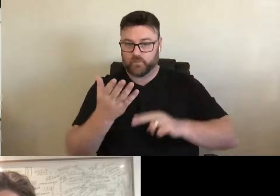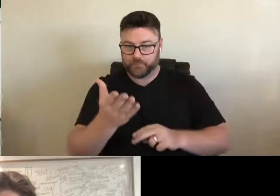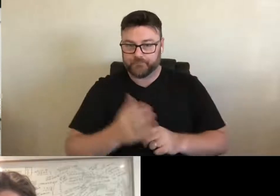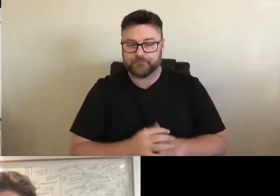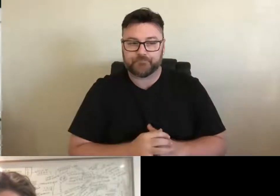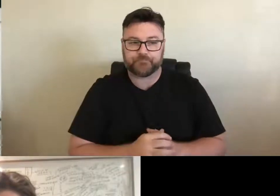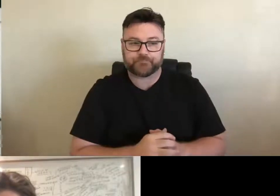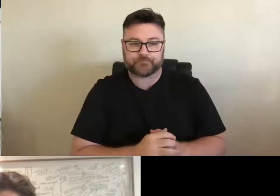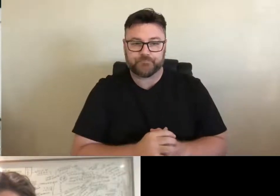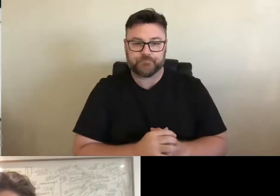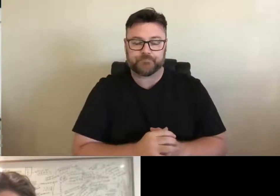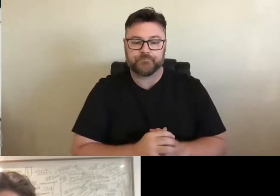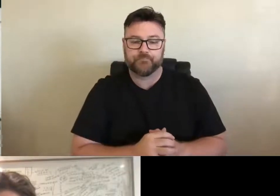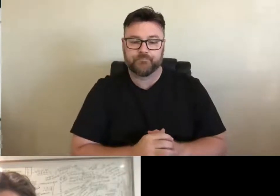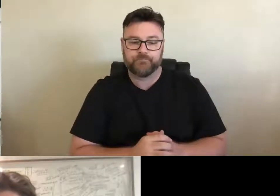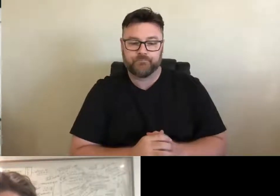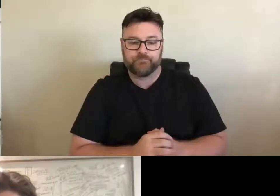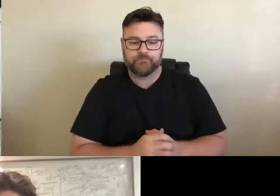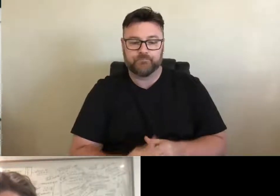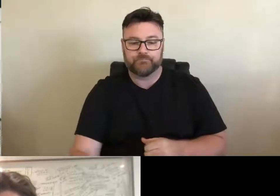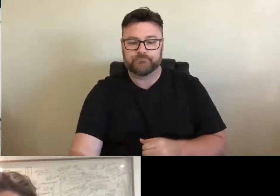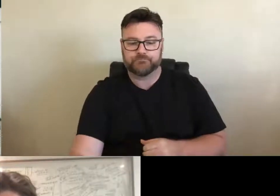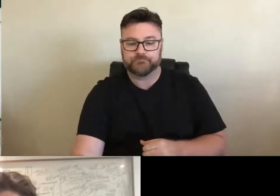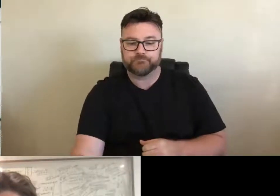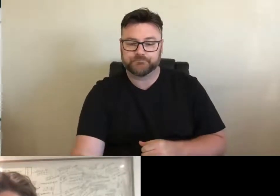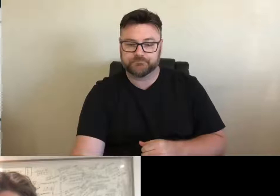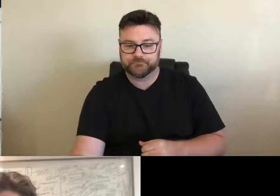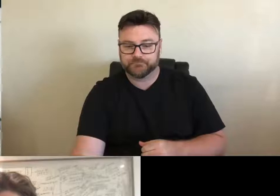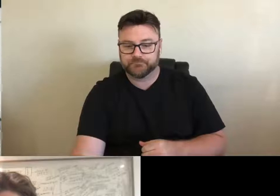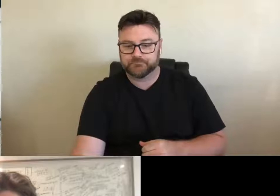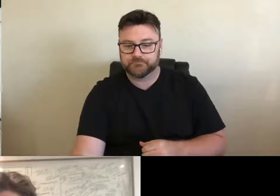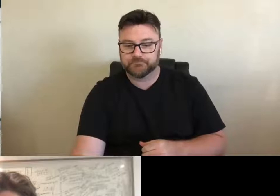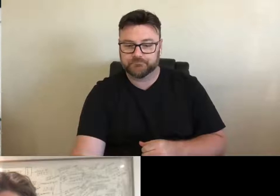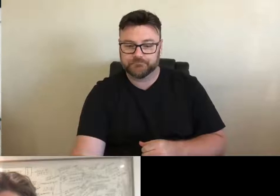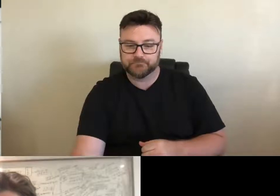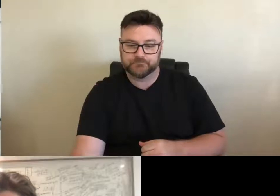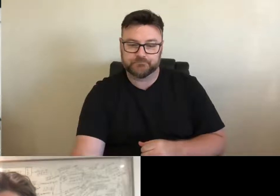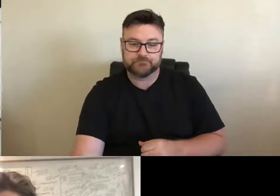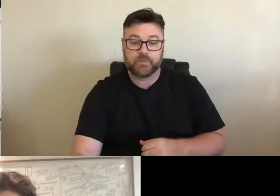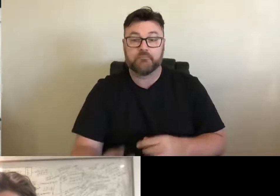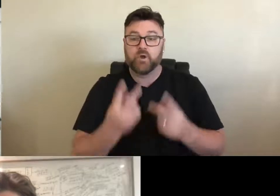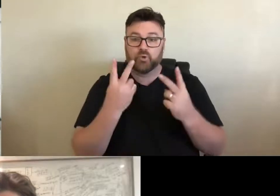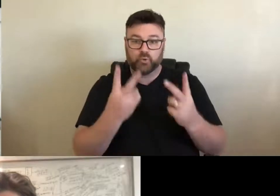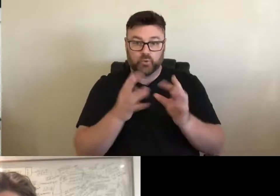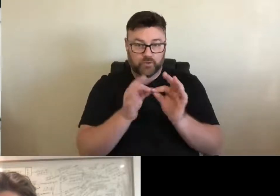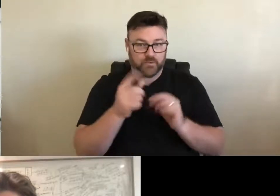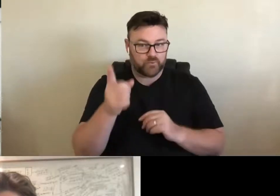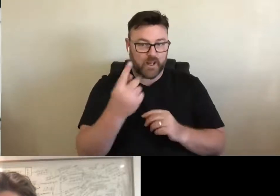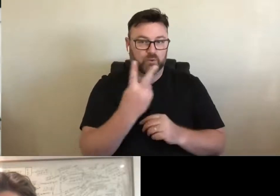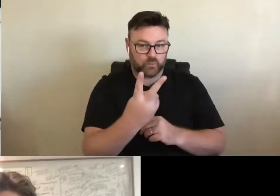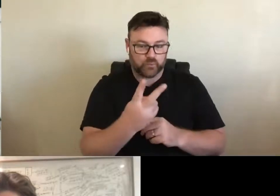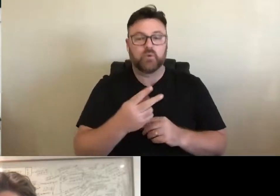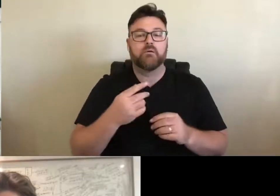and then that will be the feature screen for your view. There are 2 Auslan interpreters today, David and Claire.